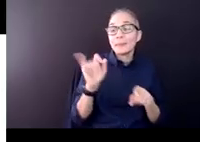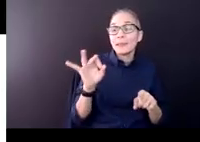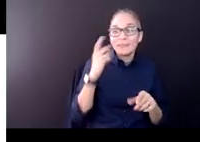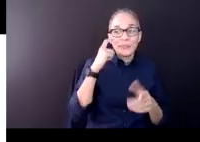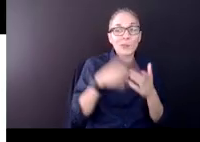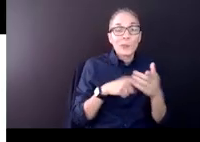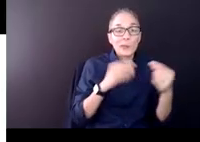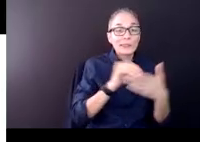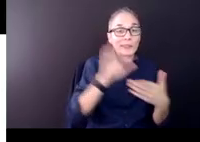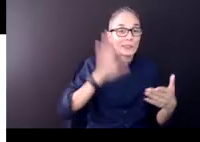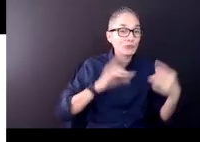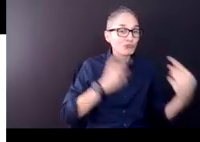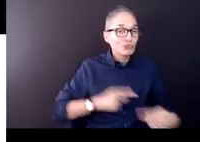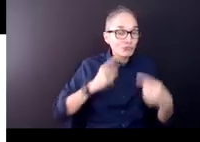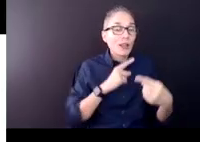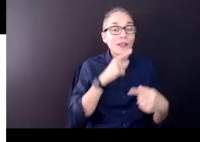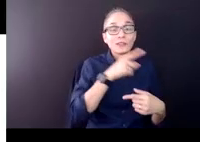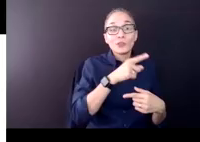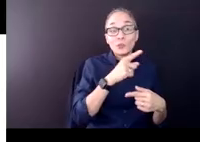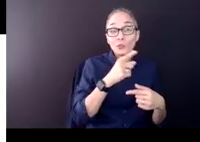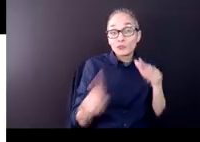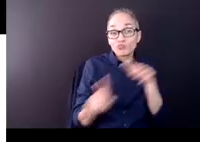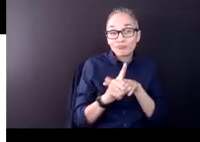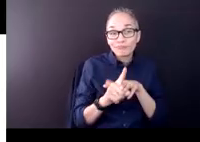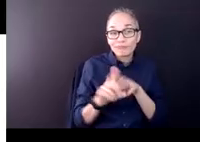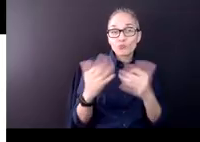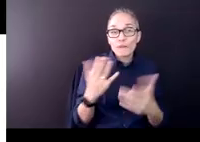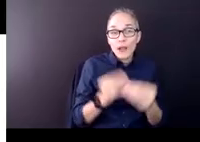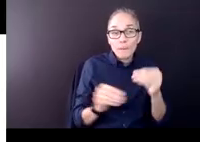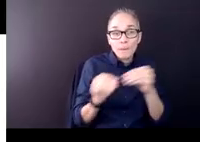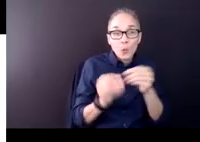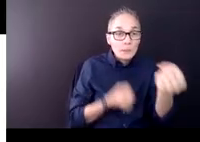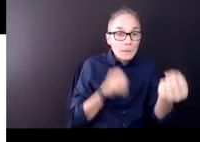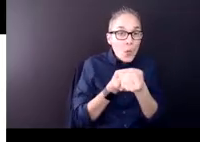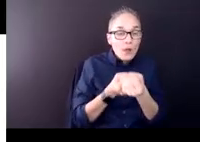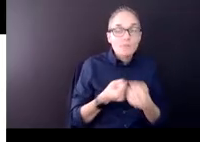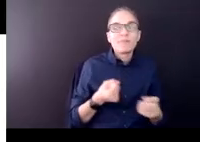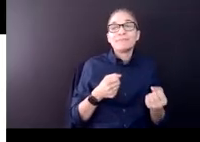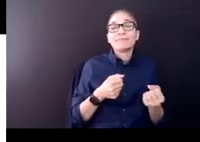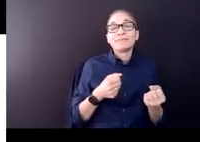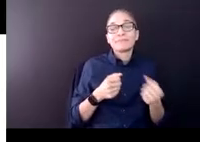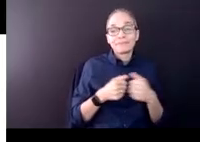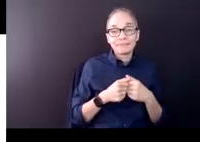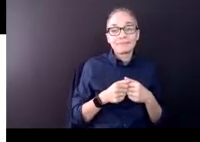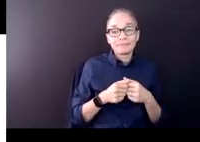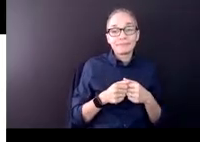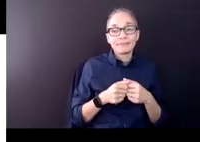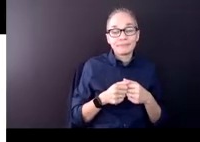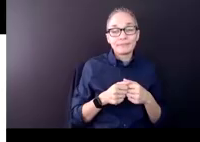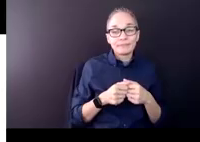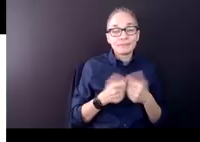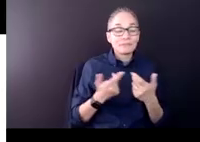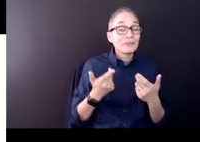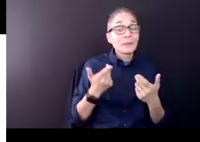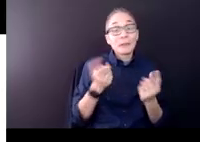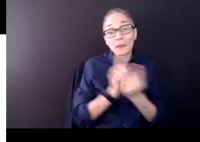struggling, I mean, that's when we might want to just come in and offer more of our support. We might want to encourage students to talk to us after